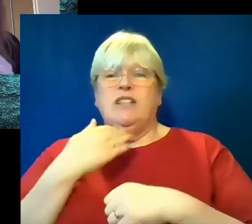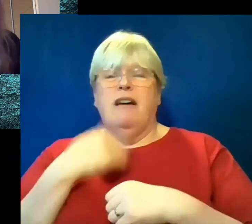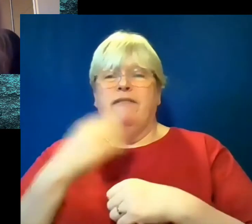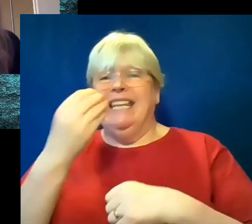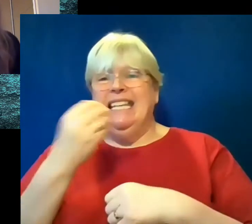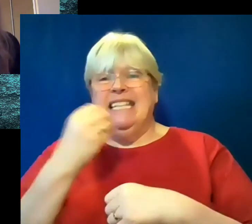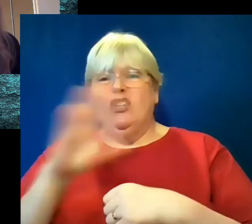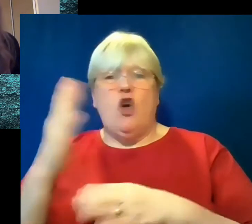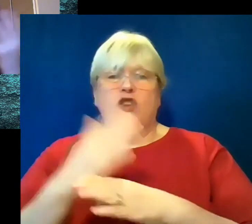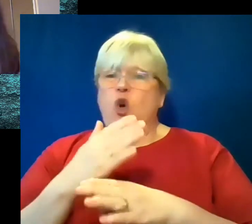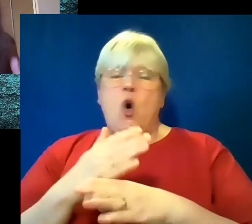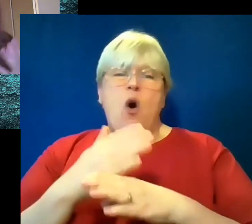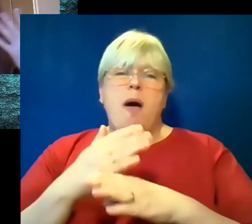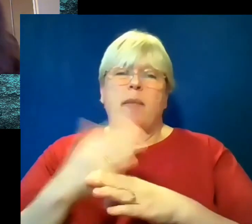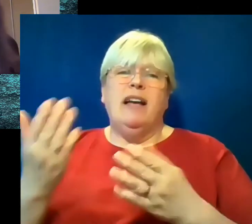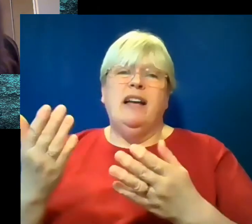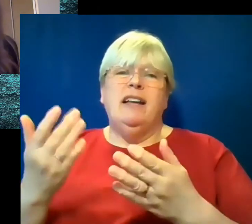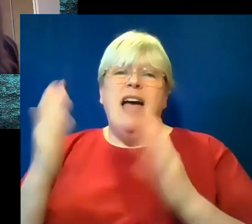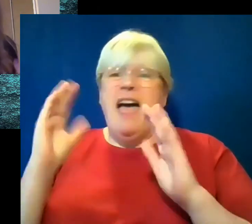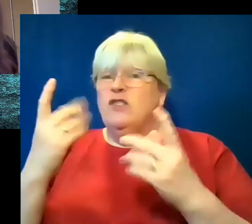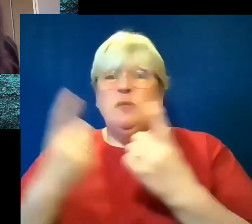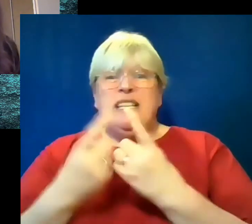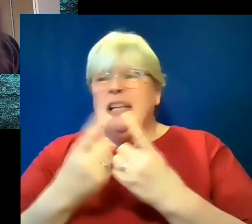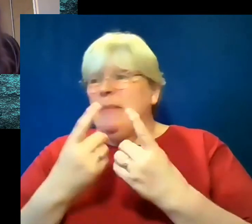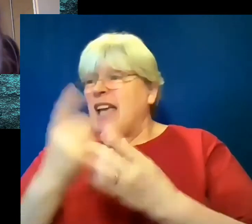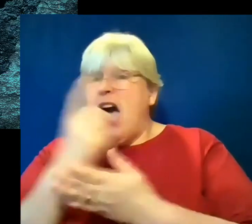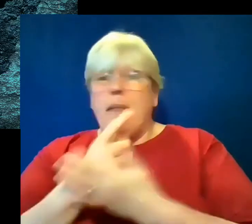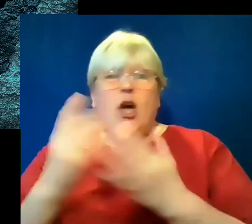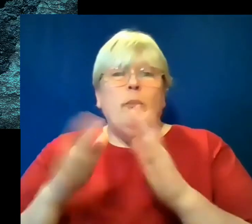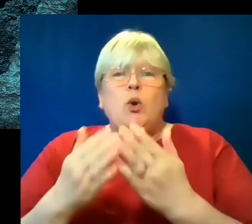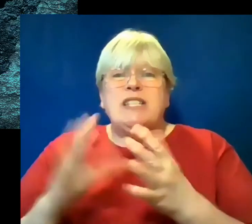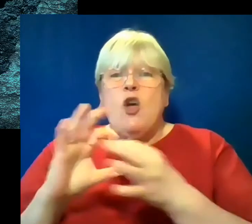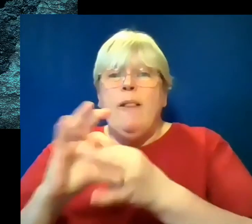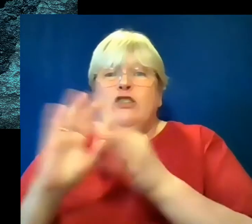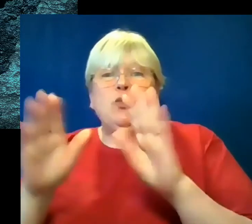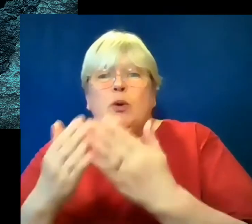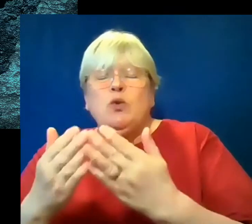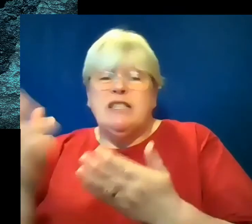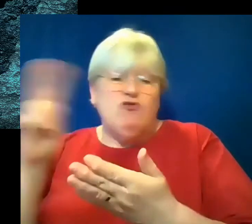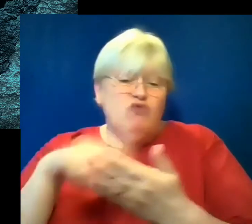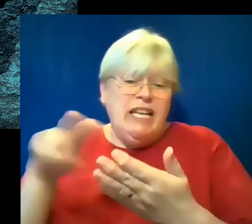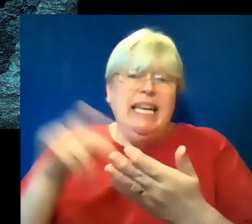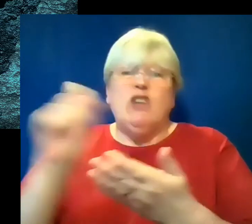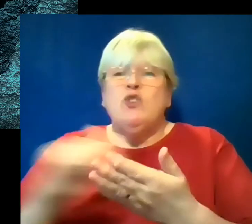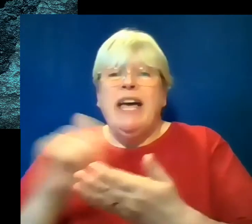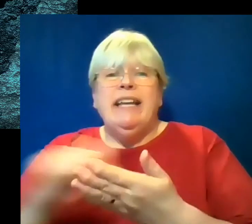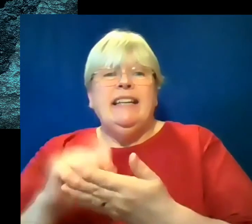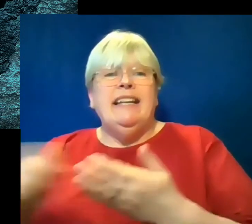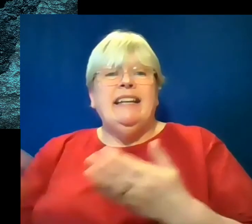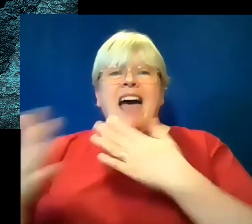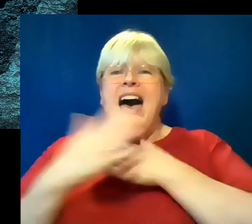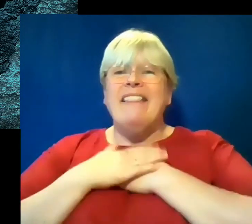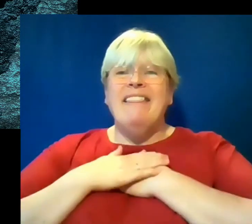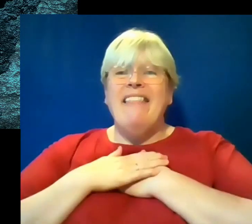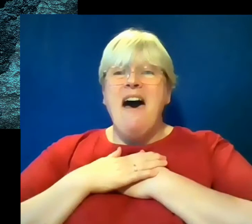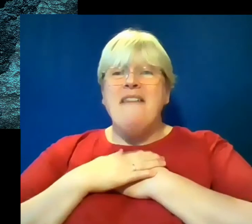job. And so it was going to have to be something to do with books and with reading and writing. And I love this idea that your